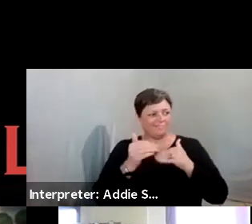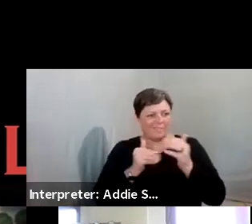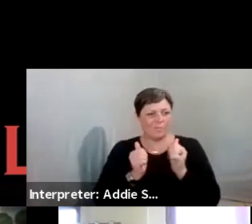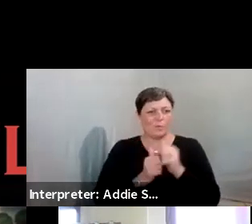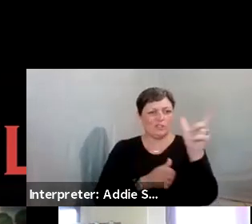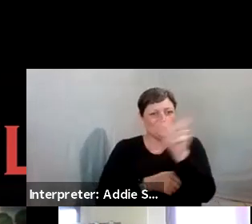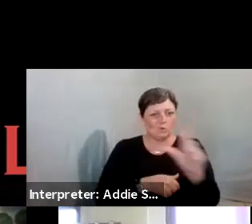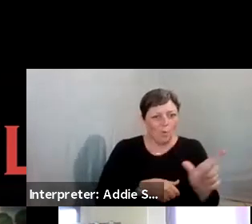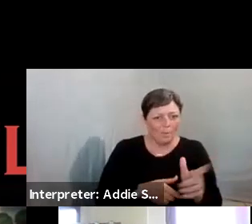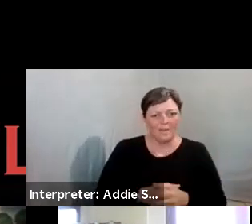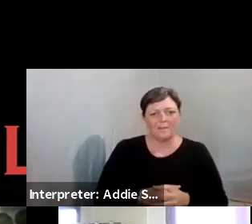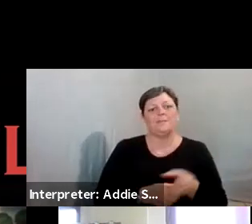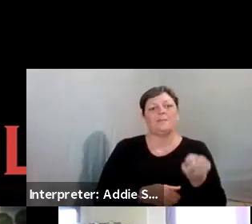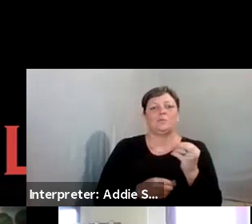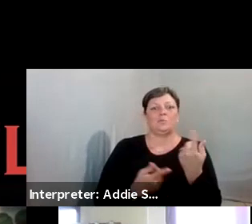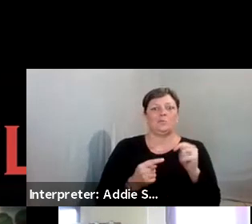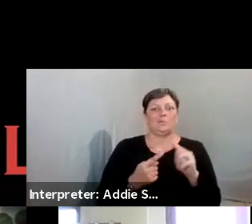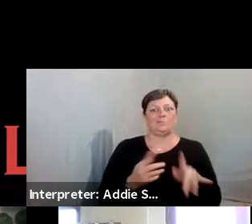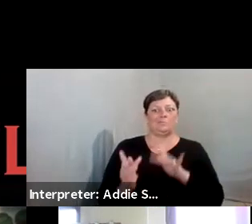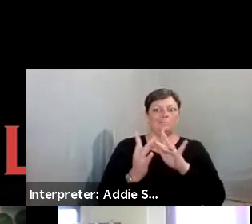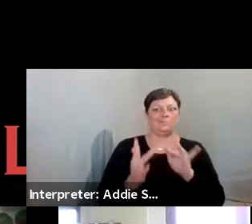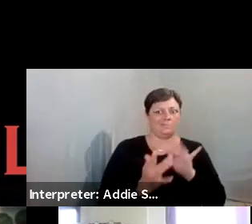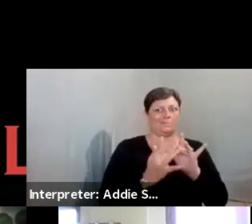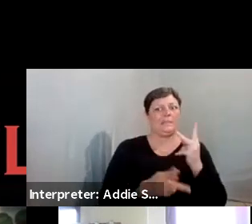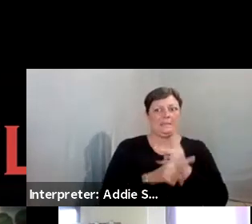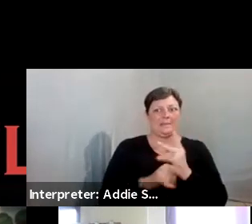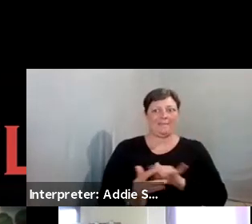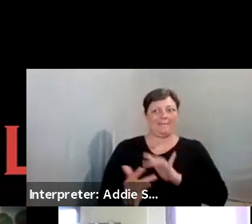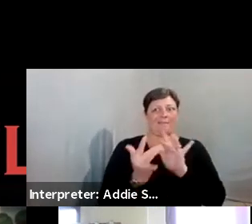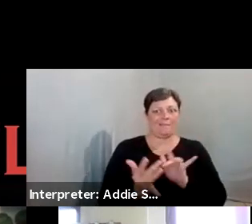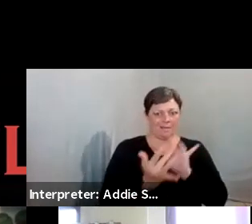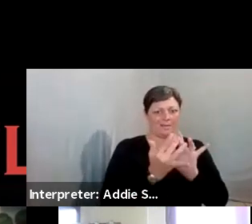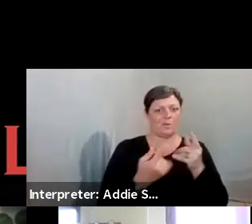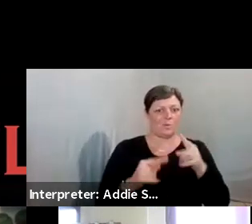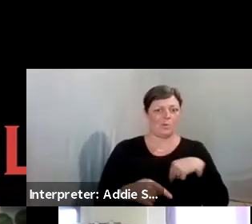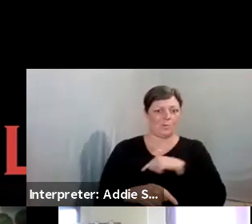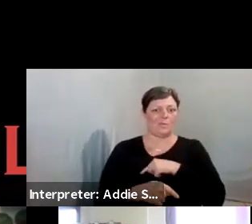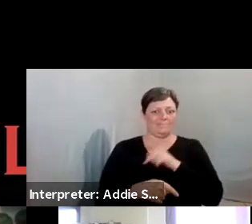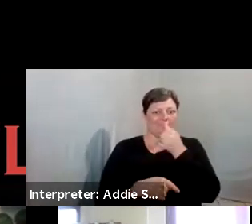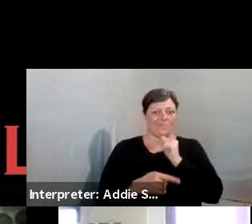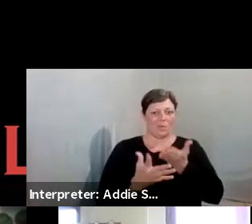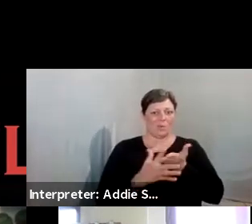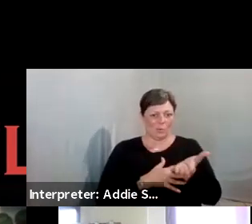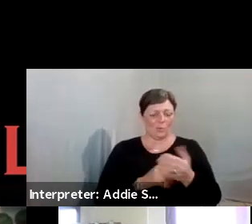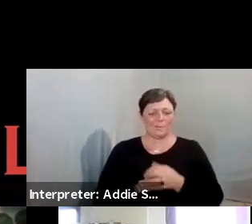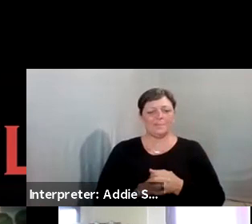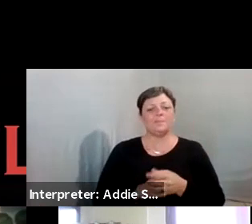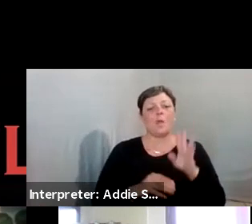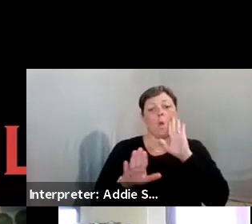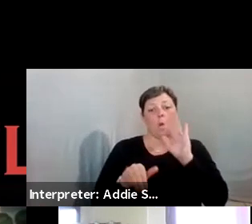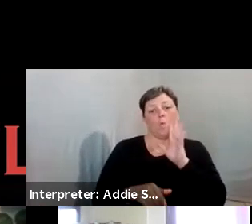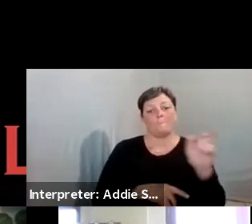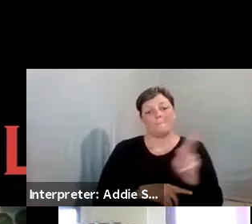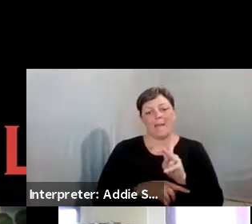Zoom. So trying to make those connections and retain those connections while we get through this. Hopefully we'll see them come back when we go